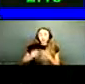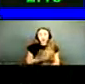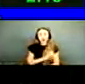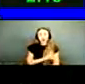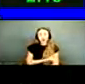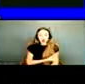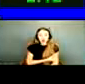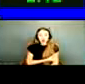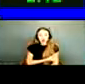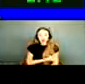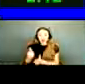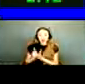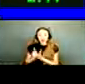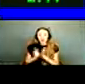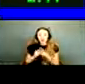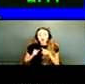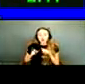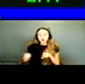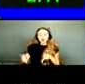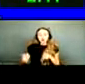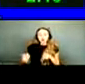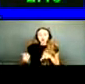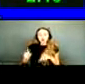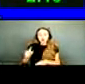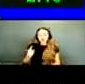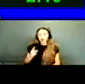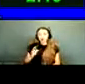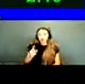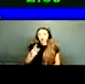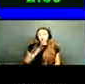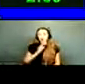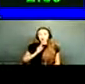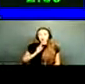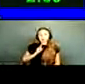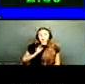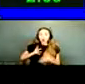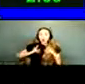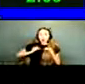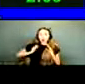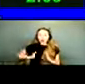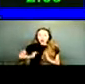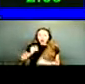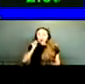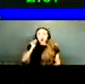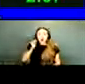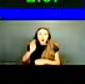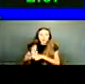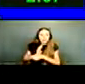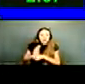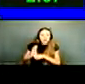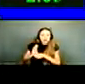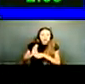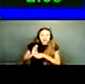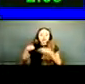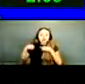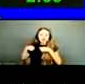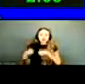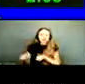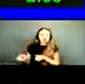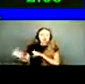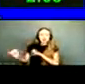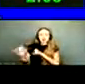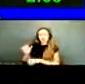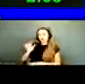authorizing legislation to allow sole proprietors and home-based businesses to participate alongside traditional brick and mortar